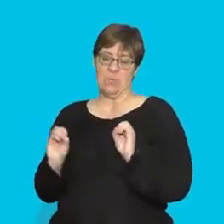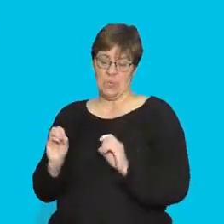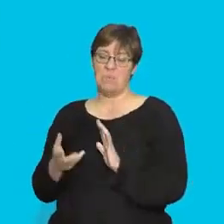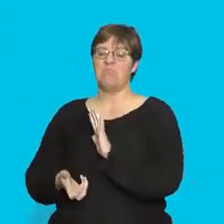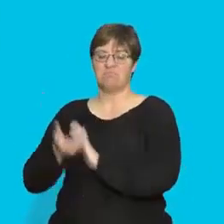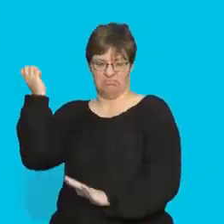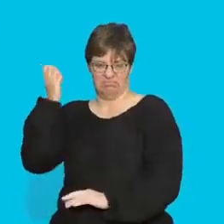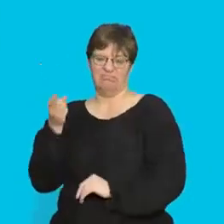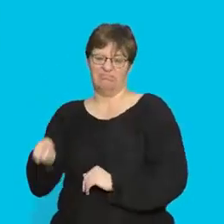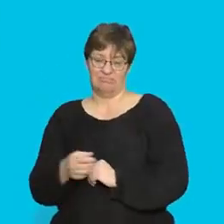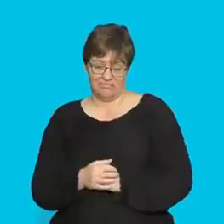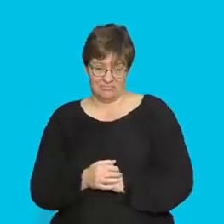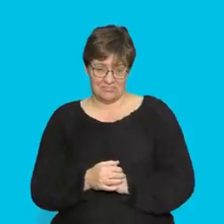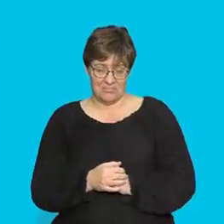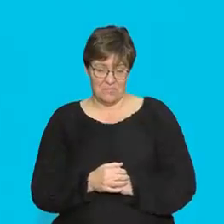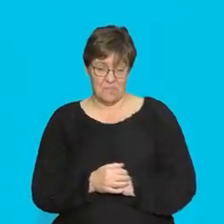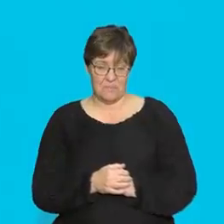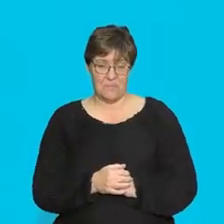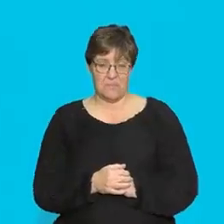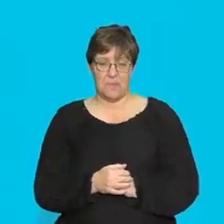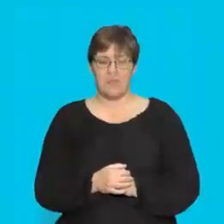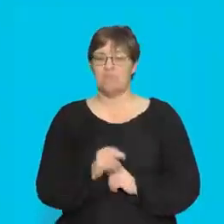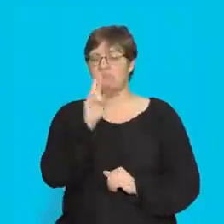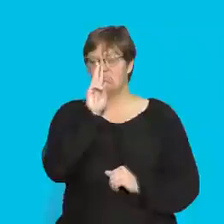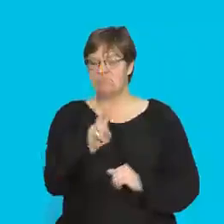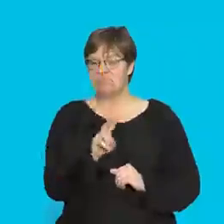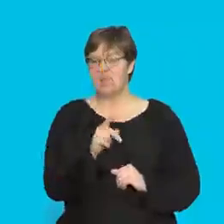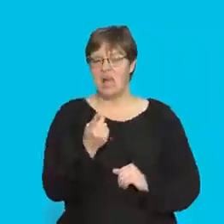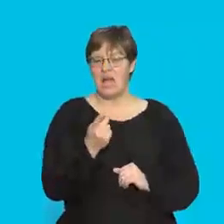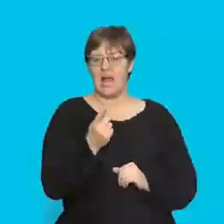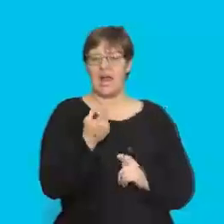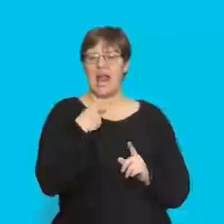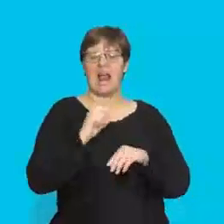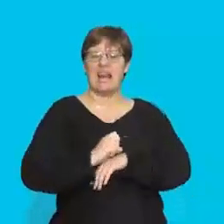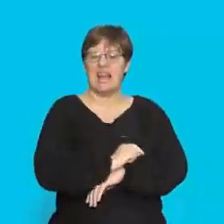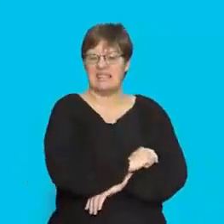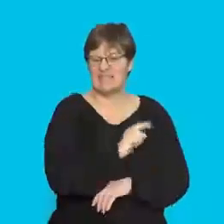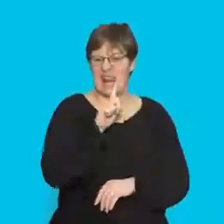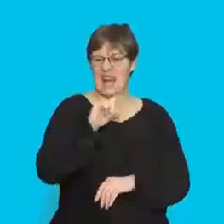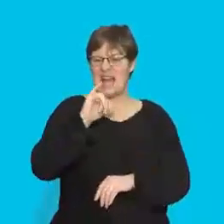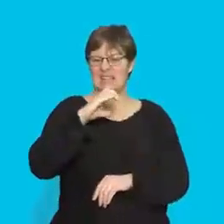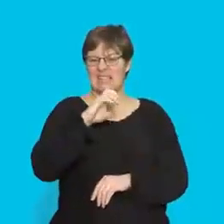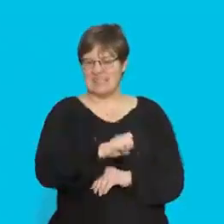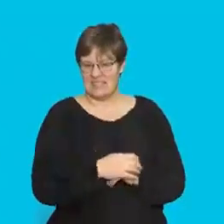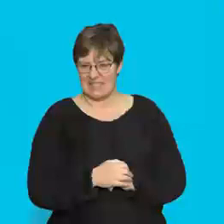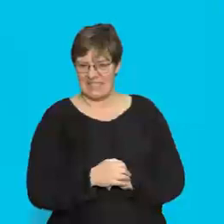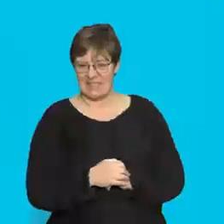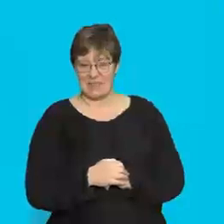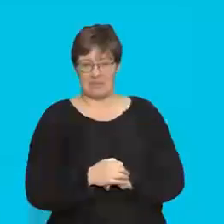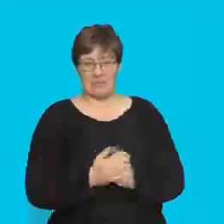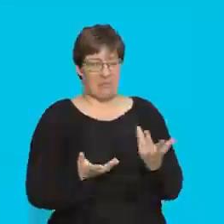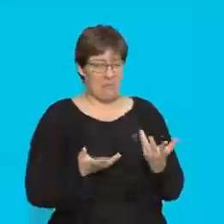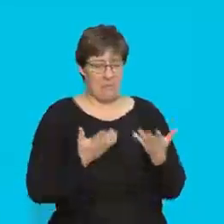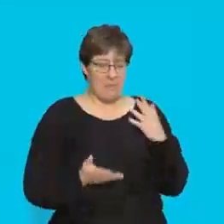is being harmed. So let's think of parasites. Lice, for example,